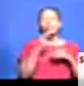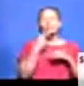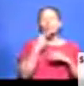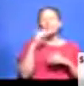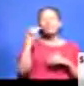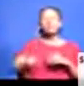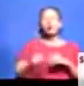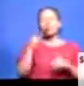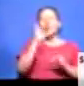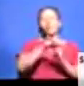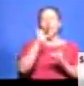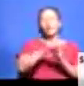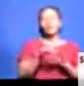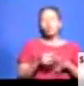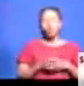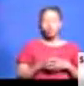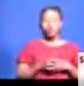election.